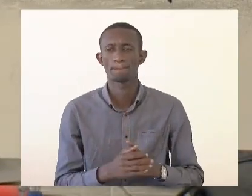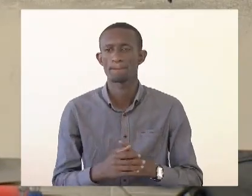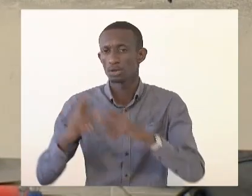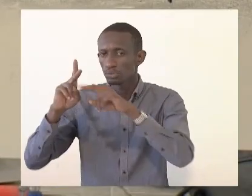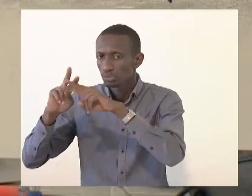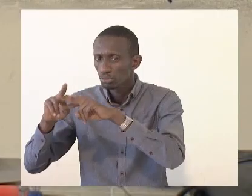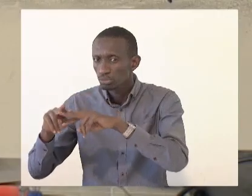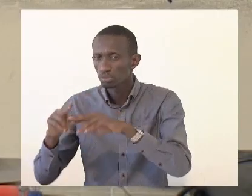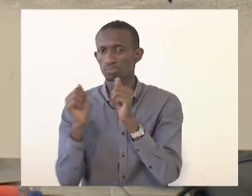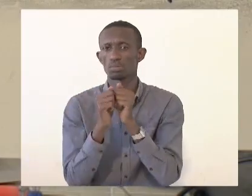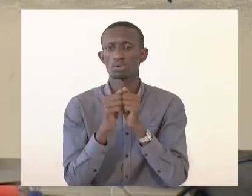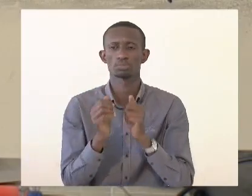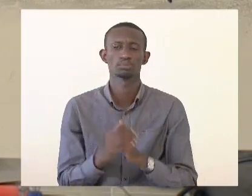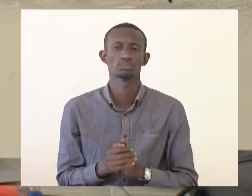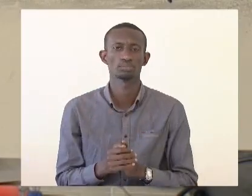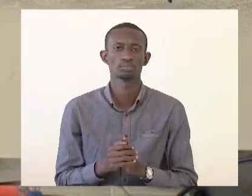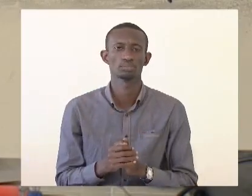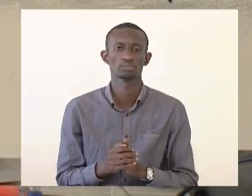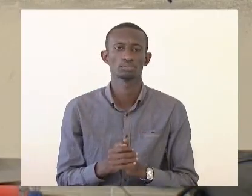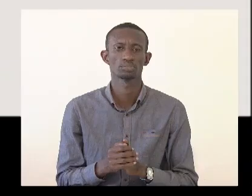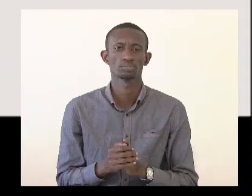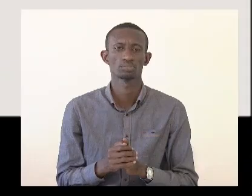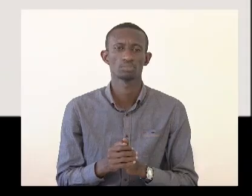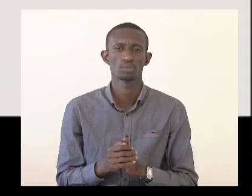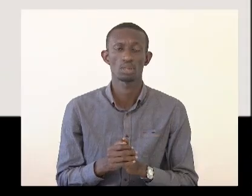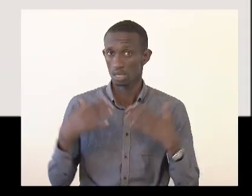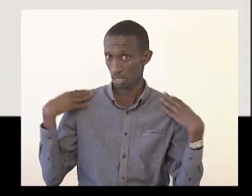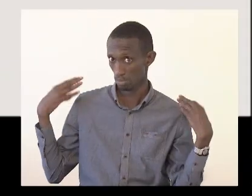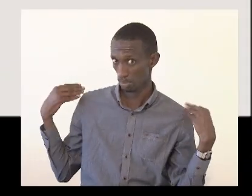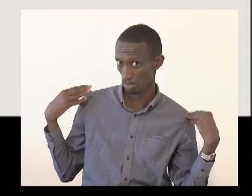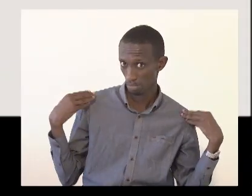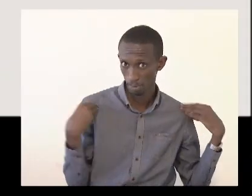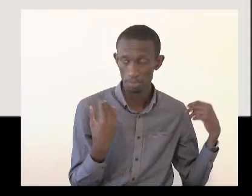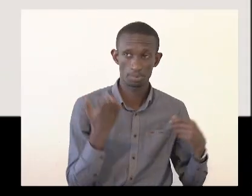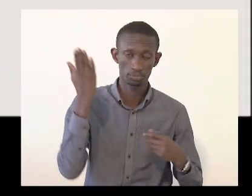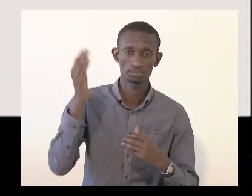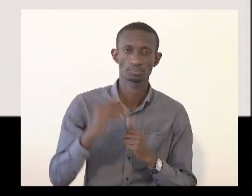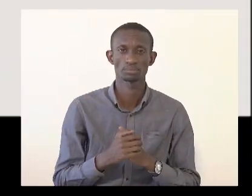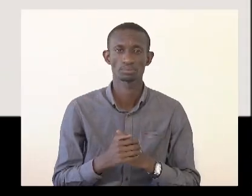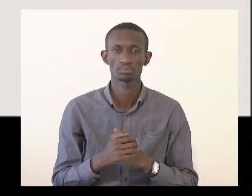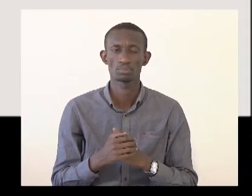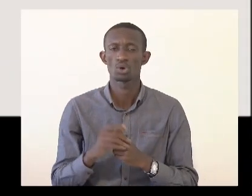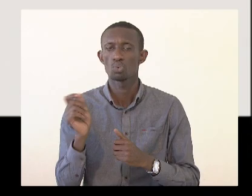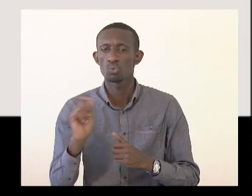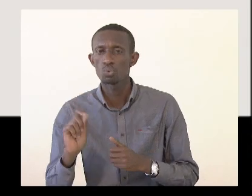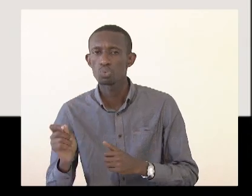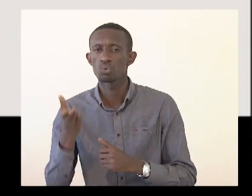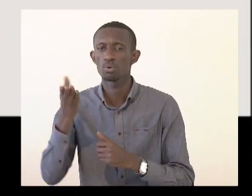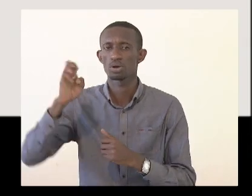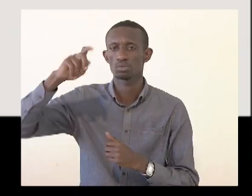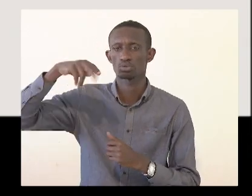Revision exercise: complete the equations below. Sodium hydroxide reacting with nitric